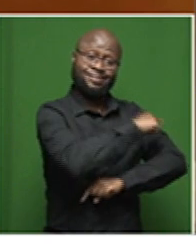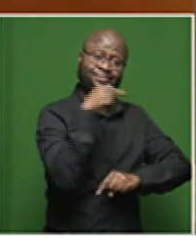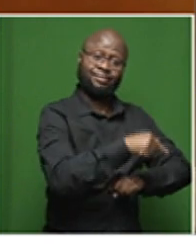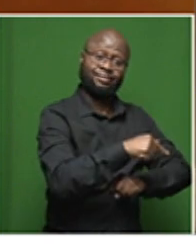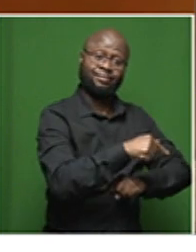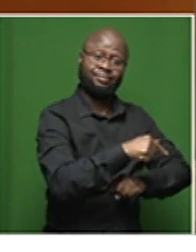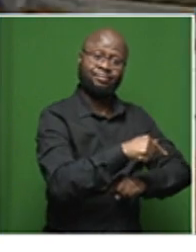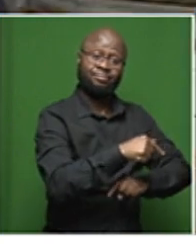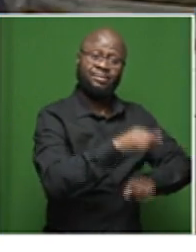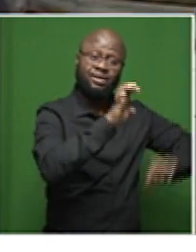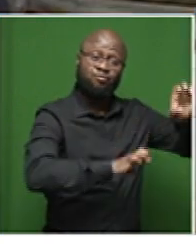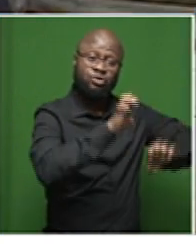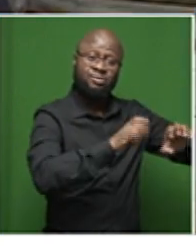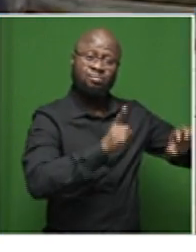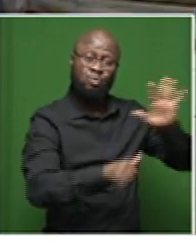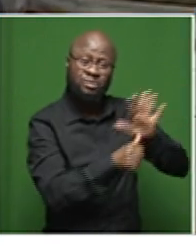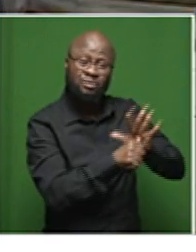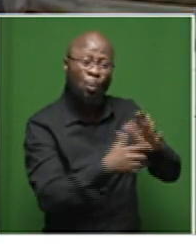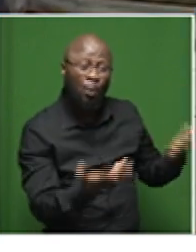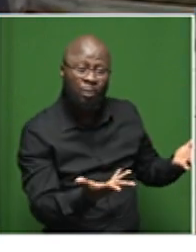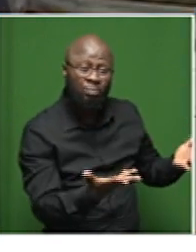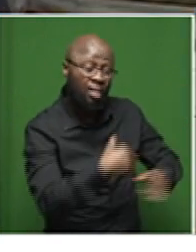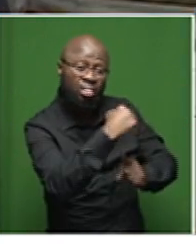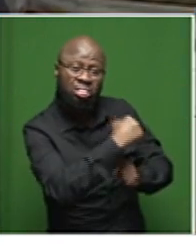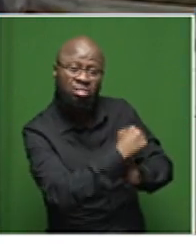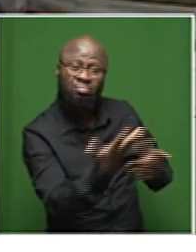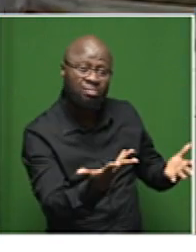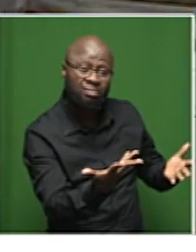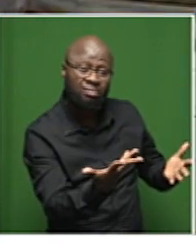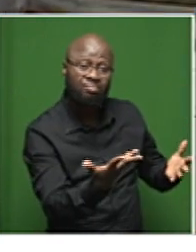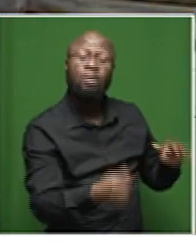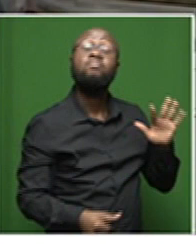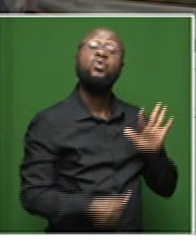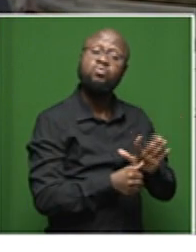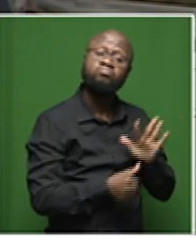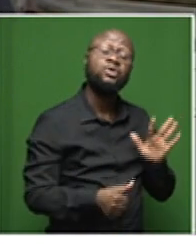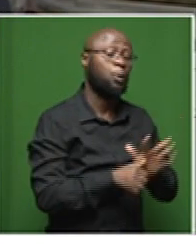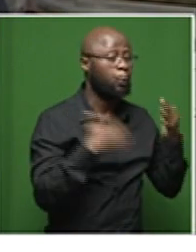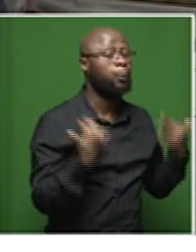is screening? Screening for hypertension is very important.